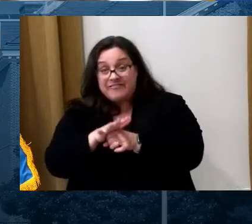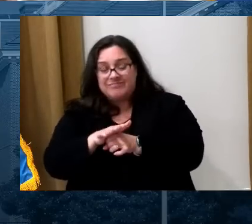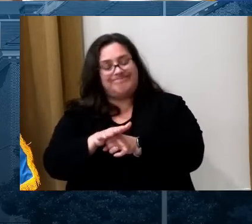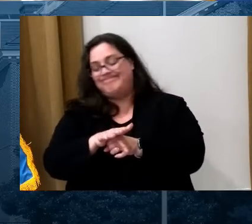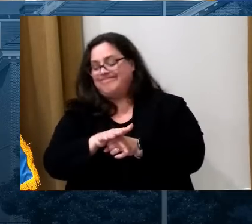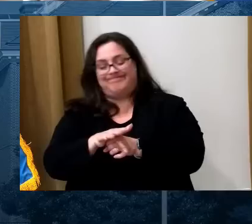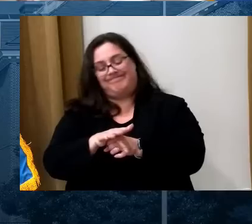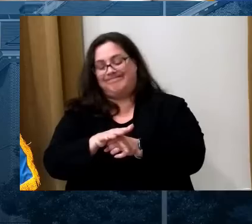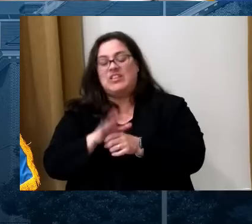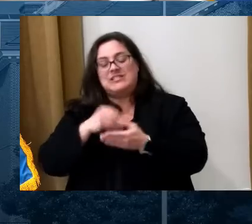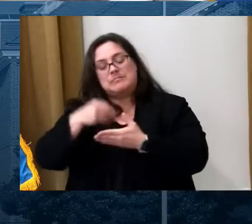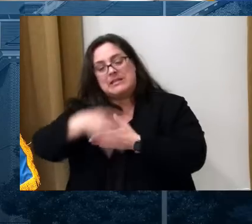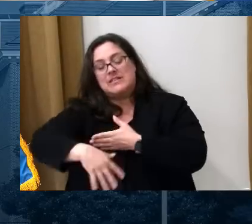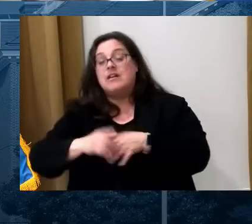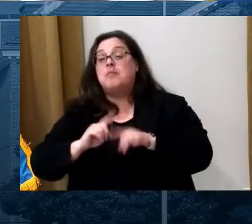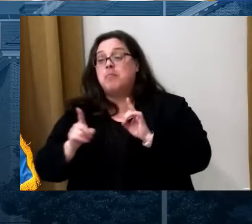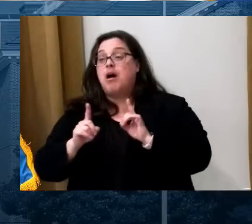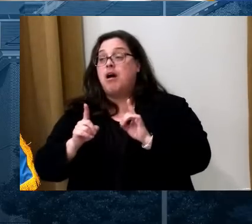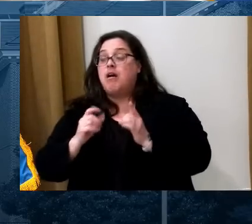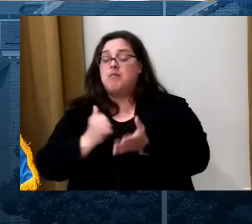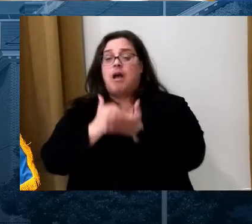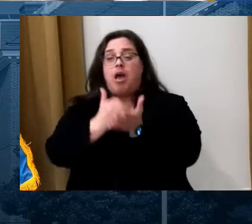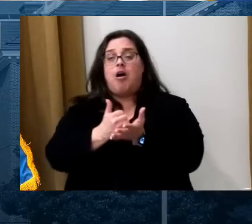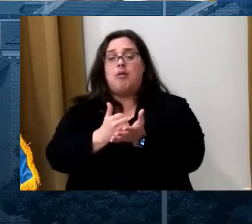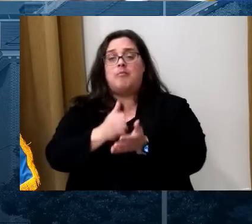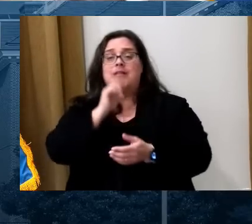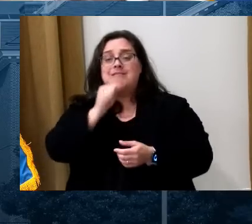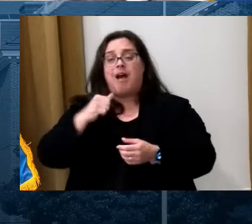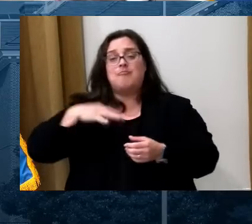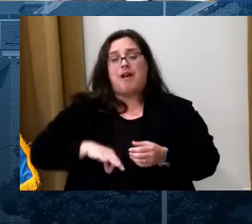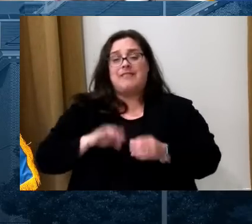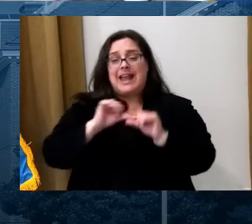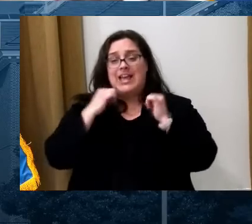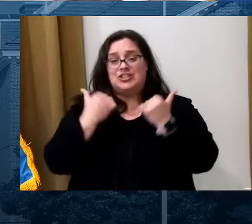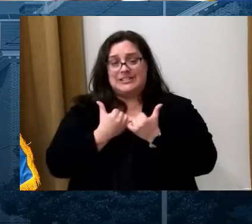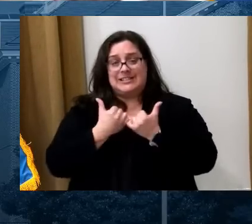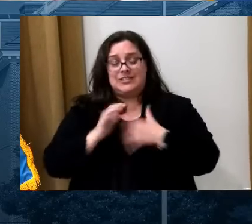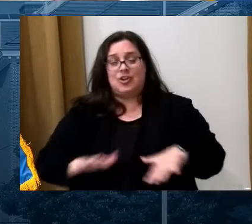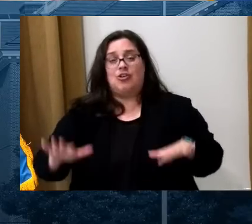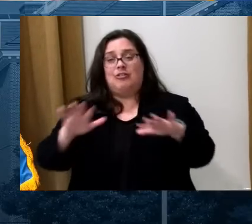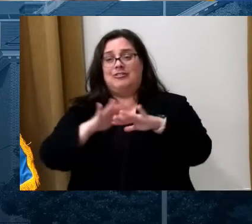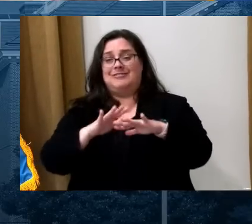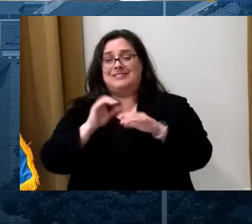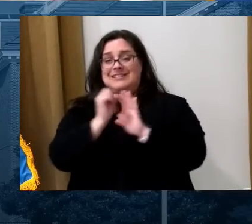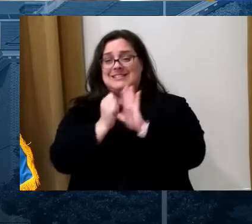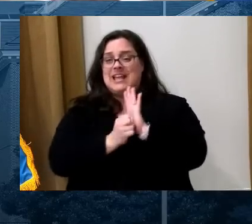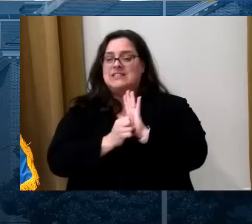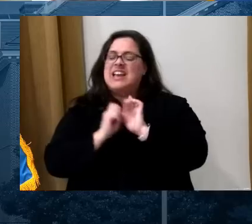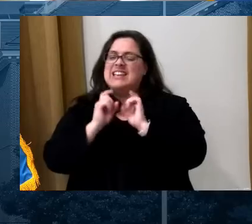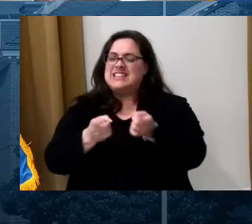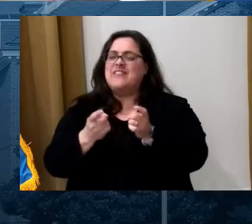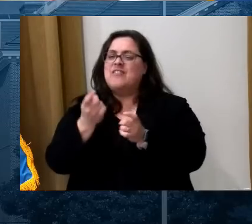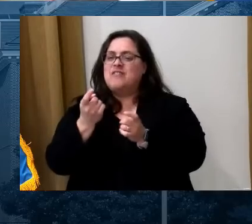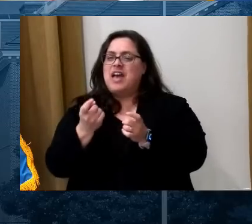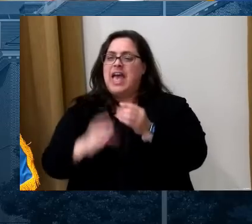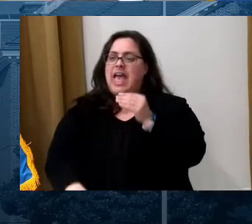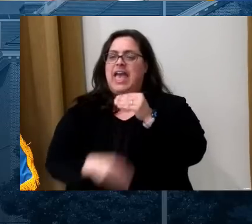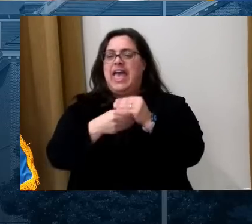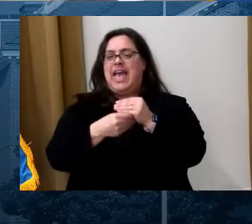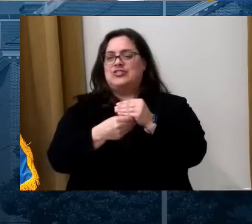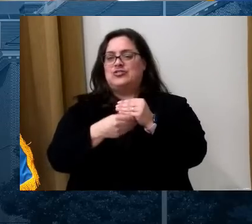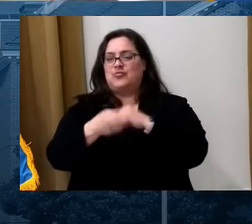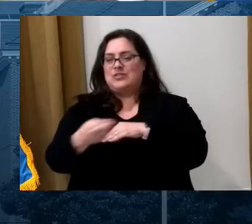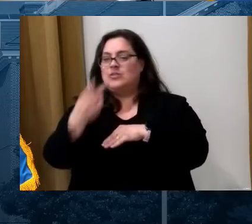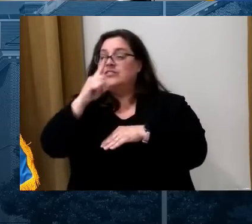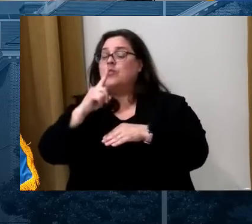it will give nonprofit agencies across our state that are working on this additional resources so that we can create more